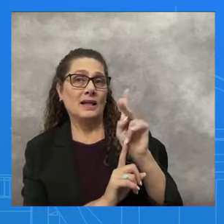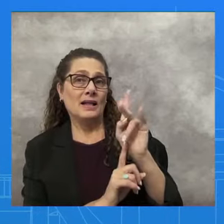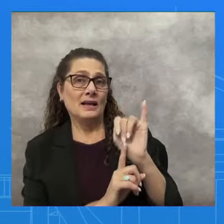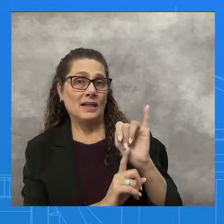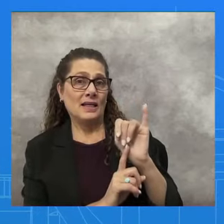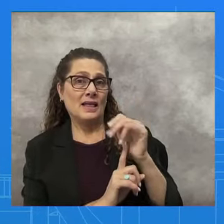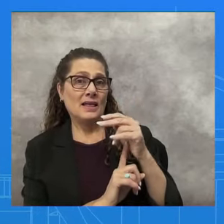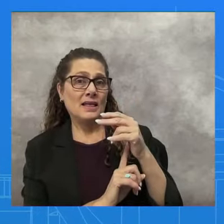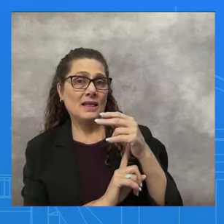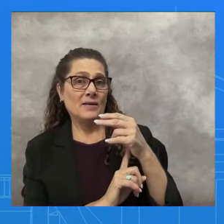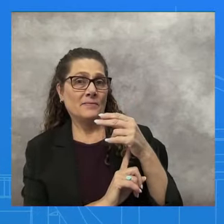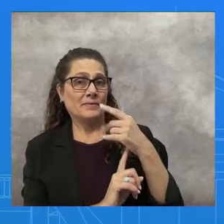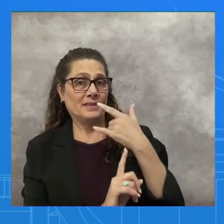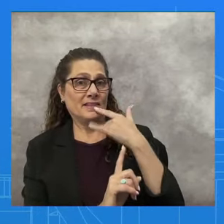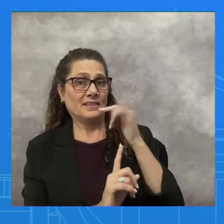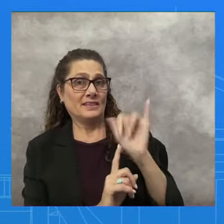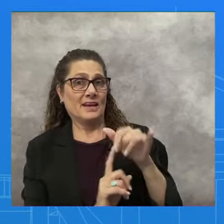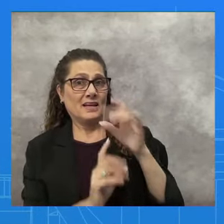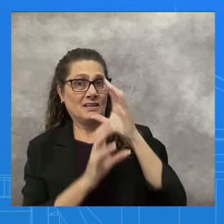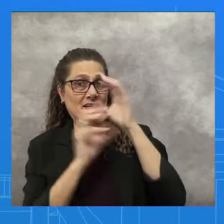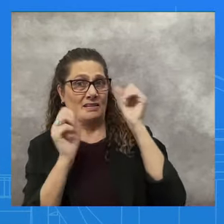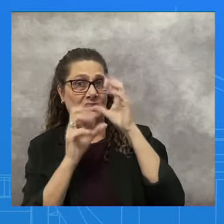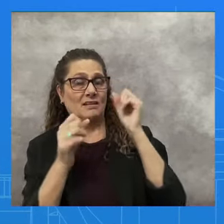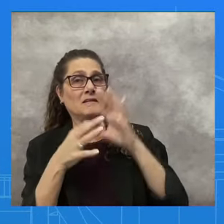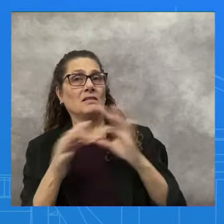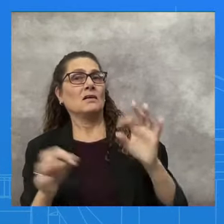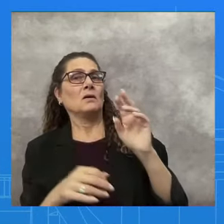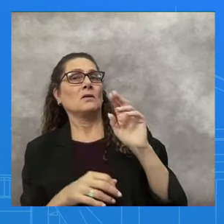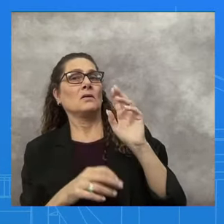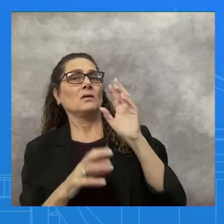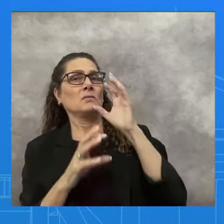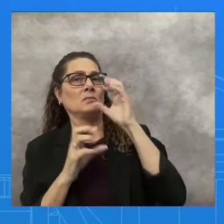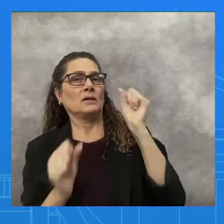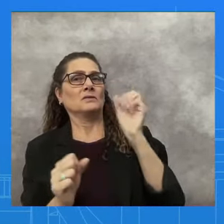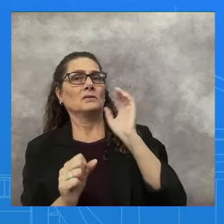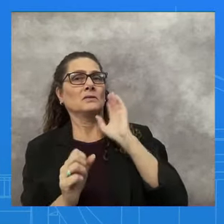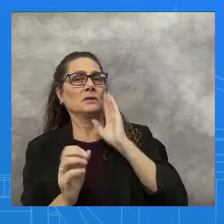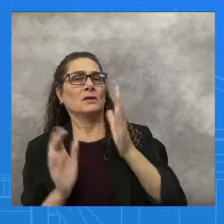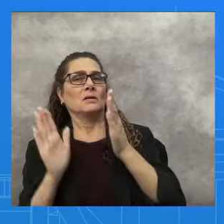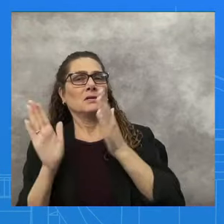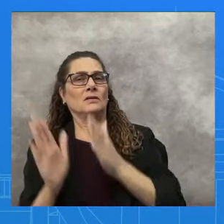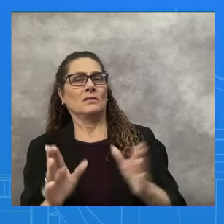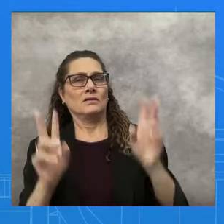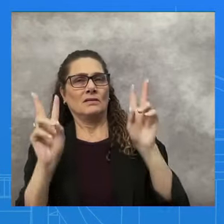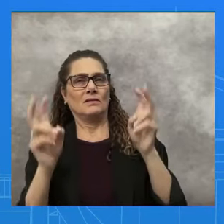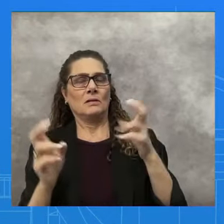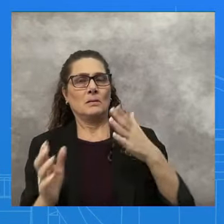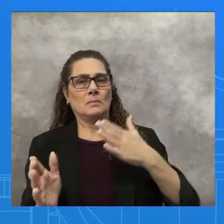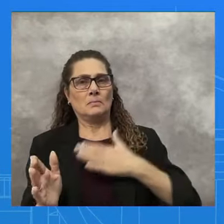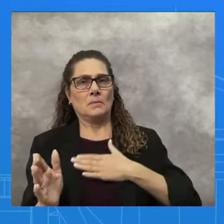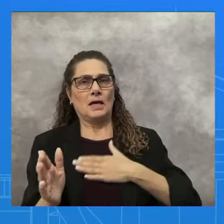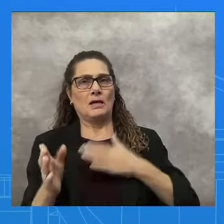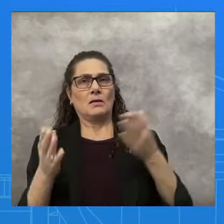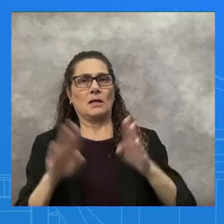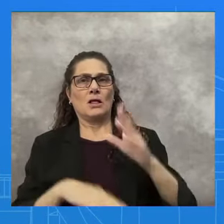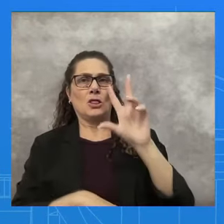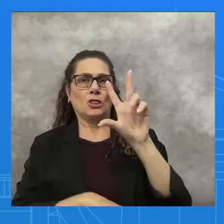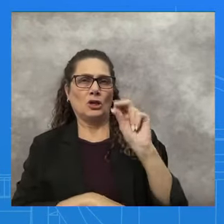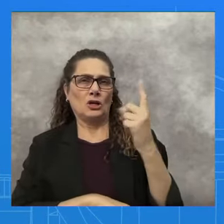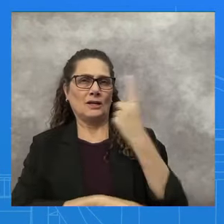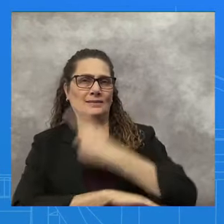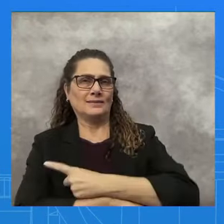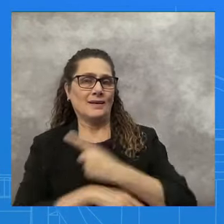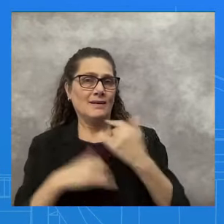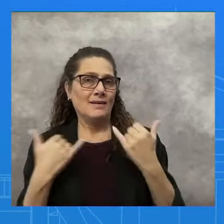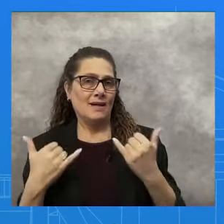will quote what she said over the weekend at an event. Quote, my bet is 30 days from now, I don't think Joe Biden's going to be the